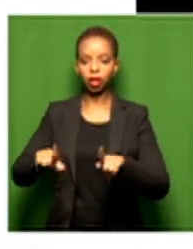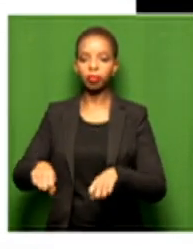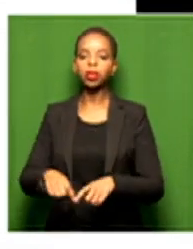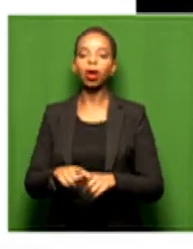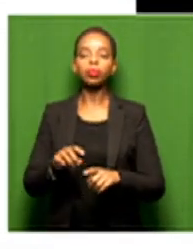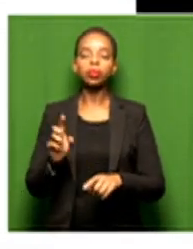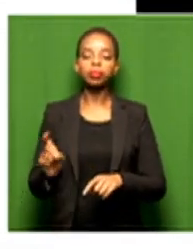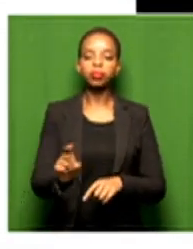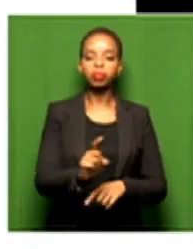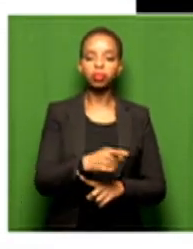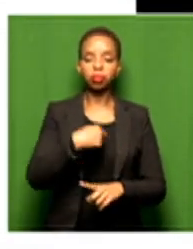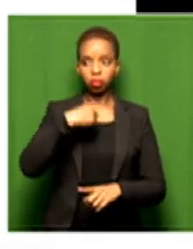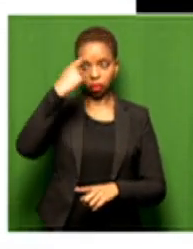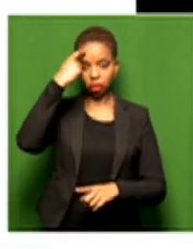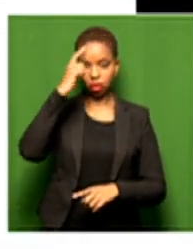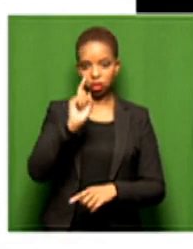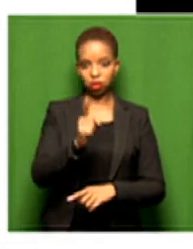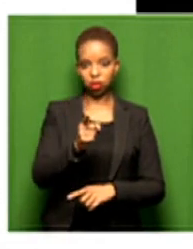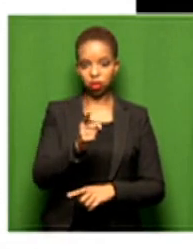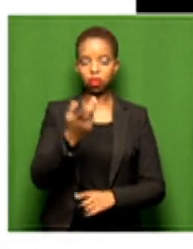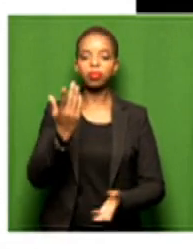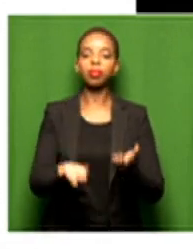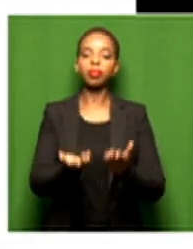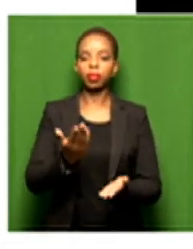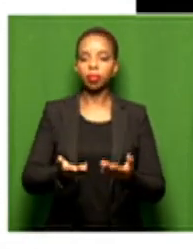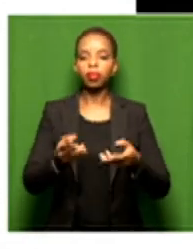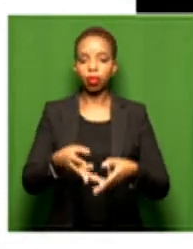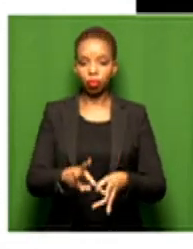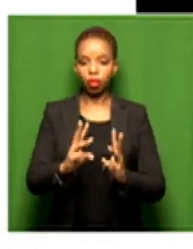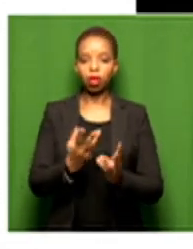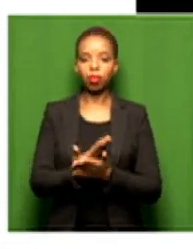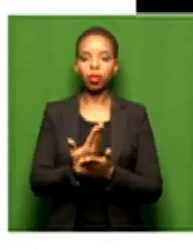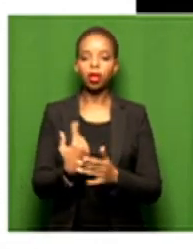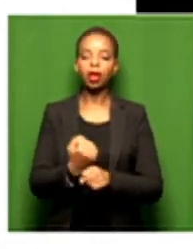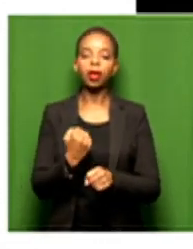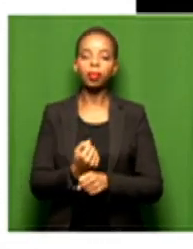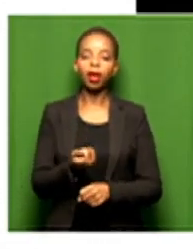forth, I thought maybe there's a way that we can make it a little bit of a more